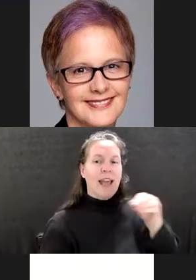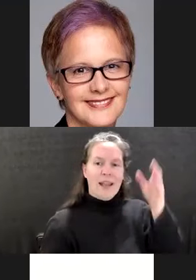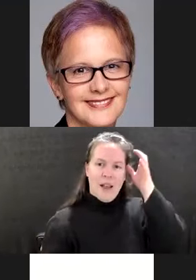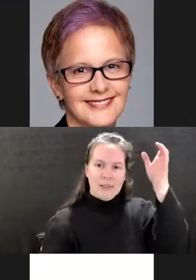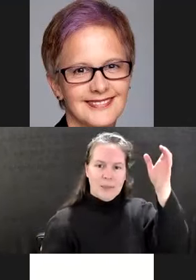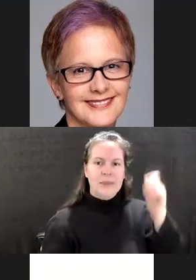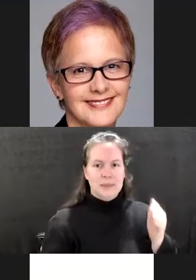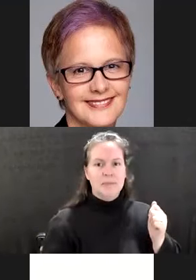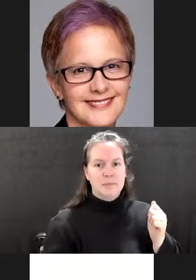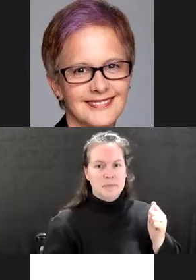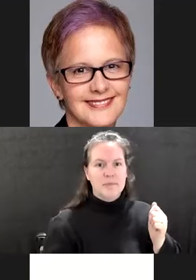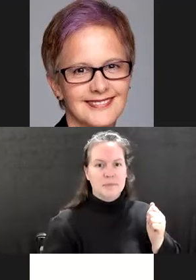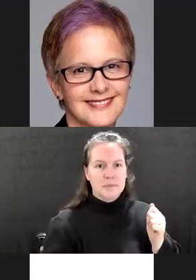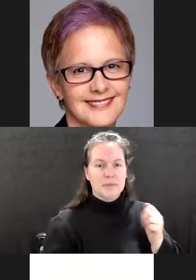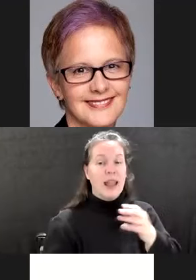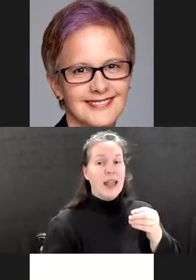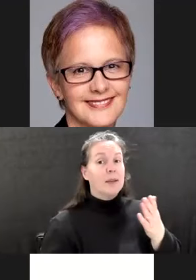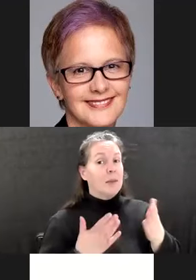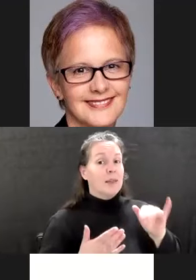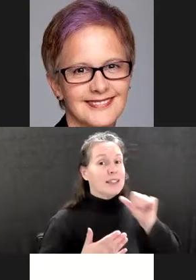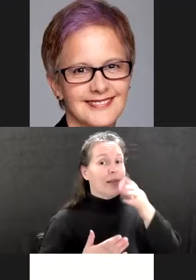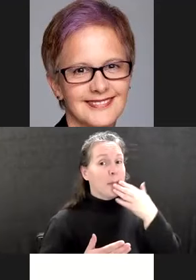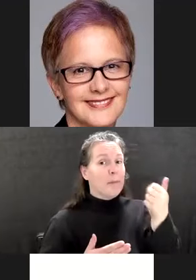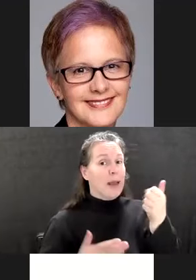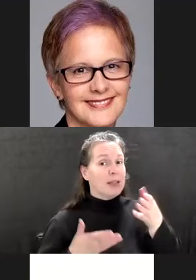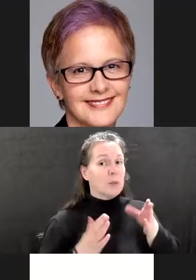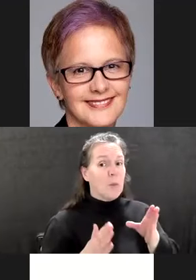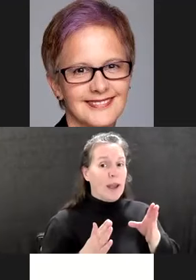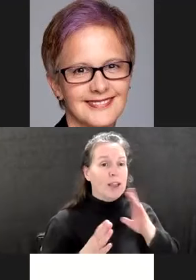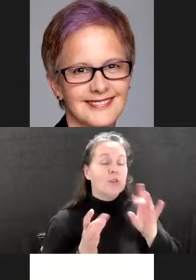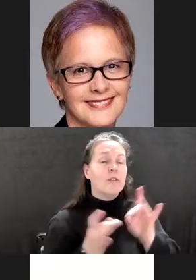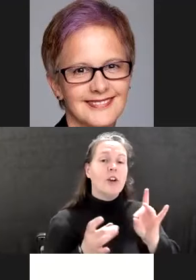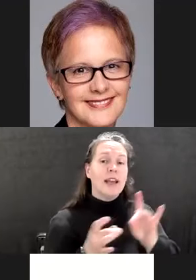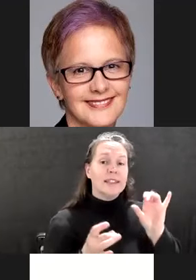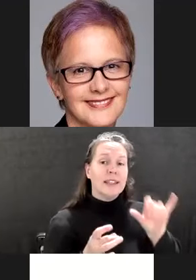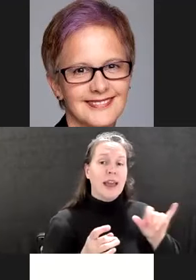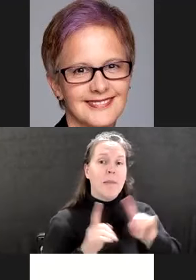So, and that may not be the best way to phrase that, but